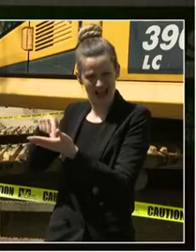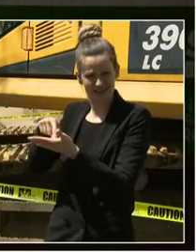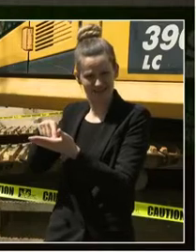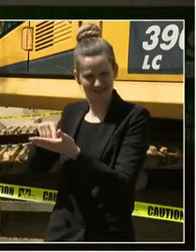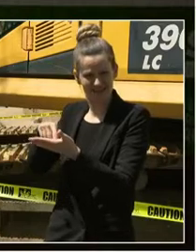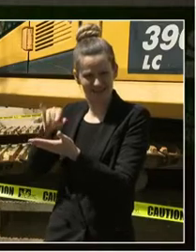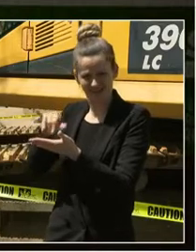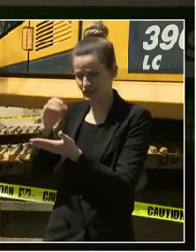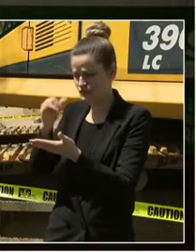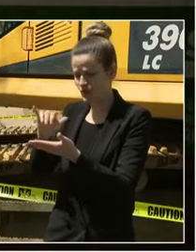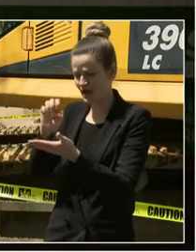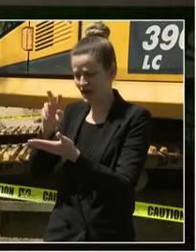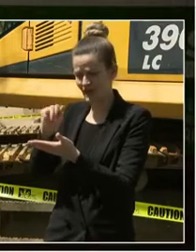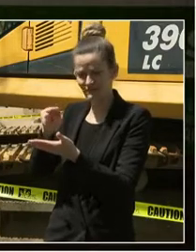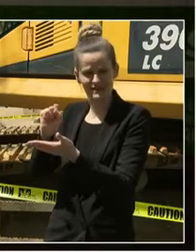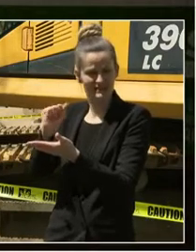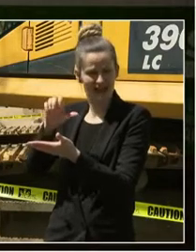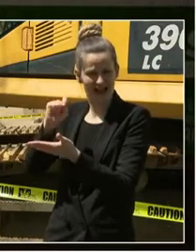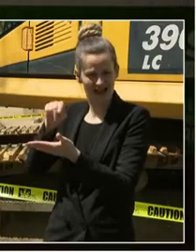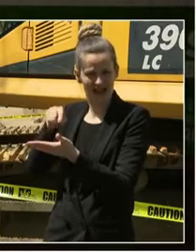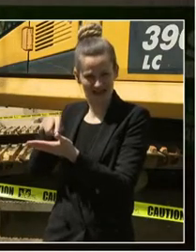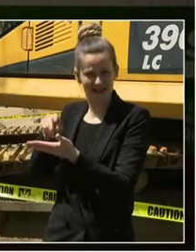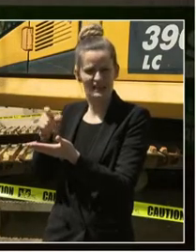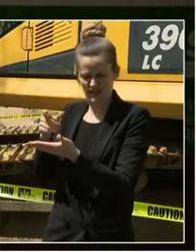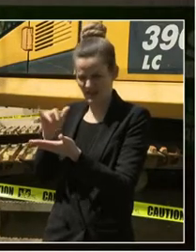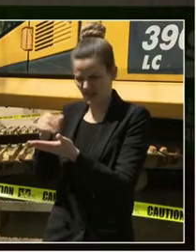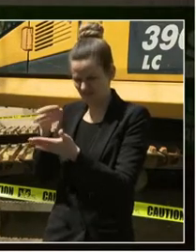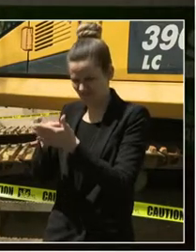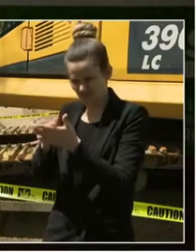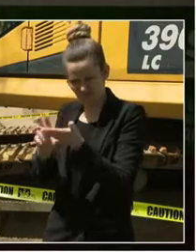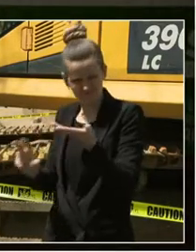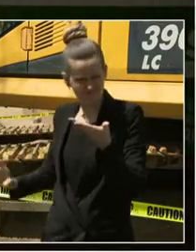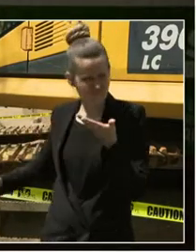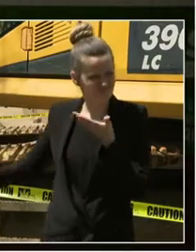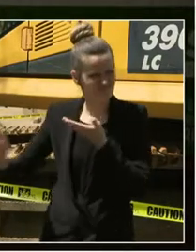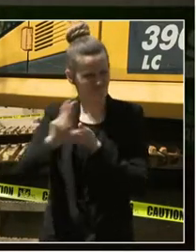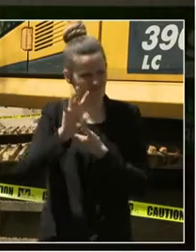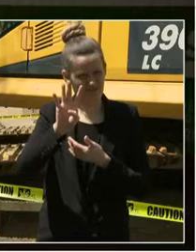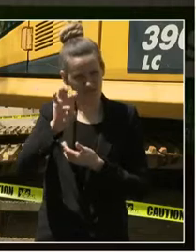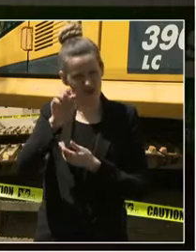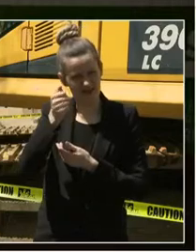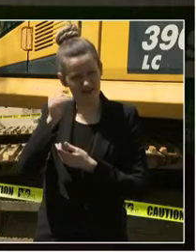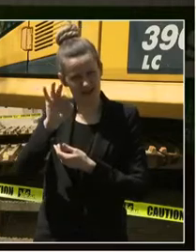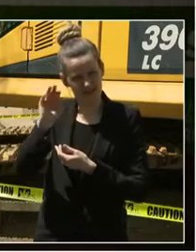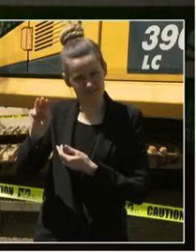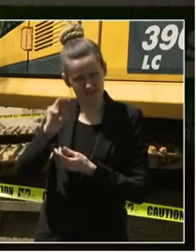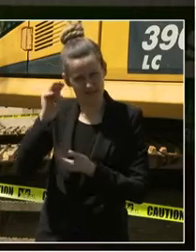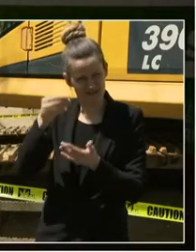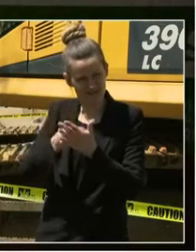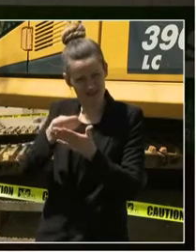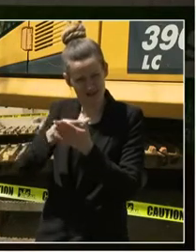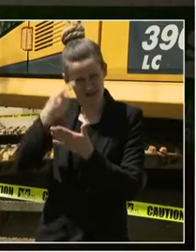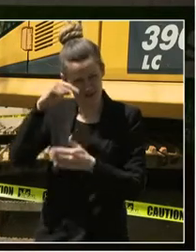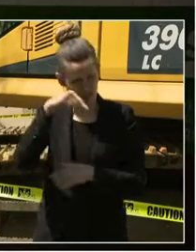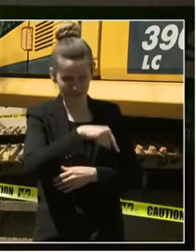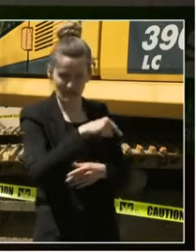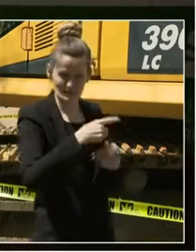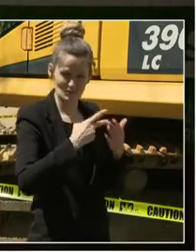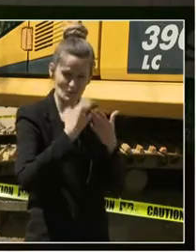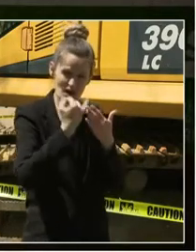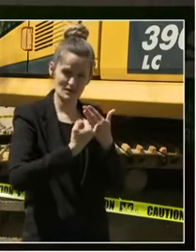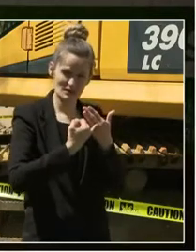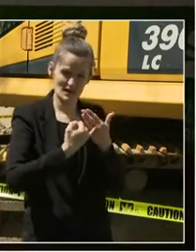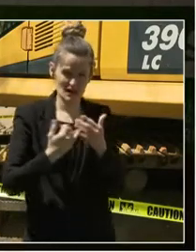infusing $40.4 million into this project allows us to work together to make this, like you said, a